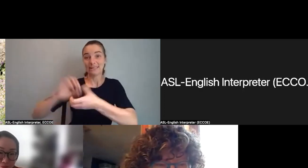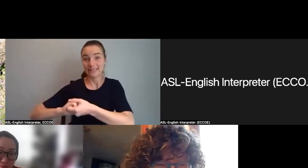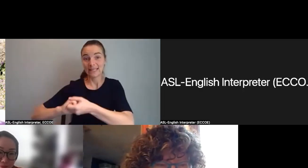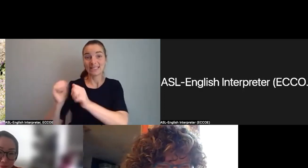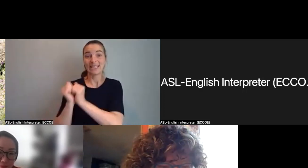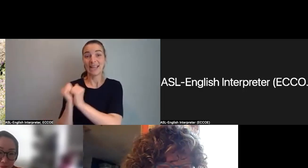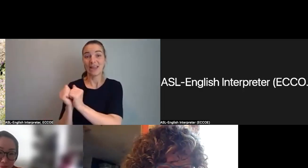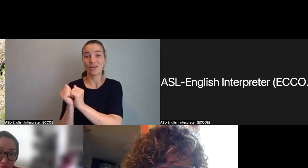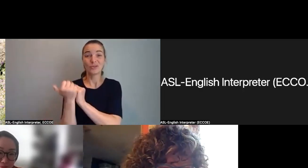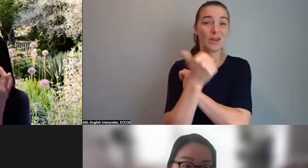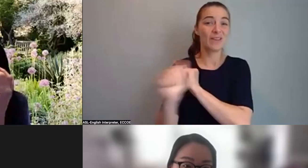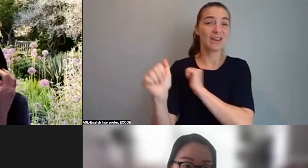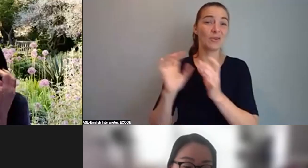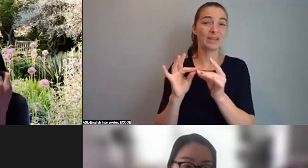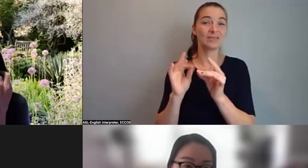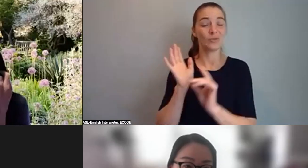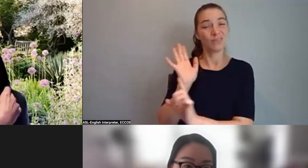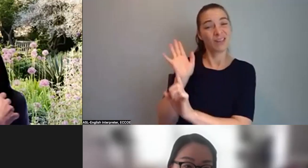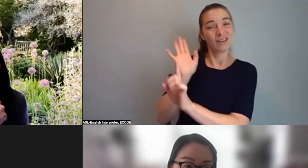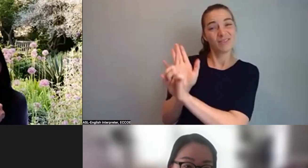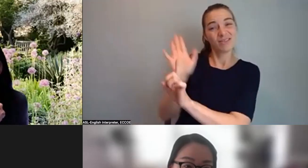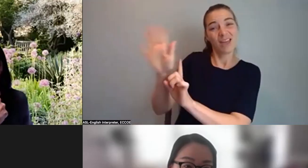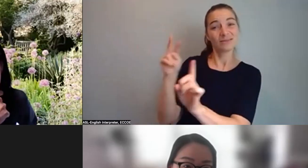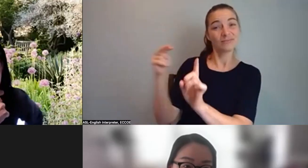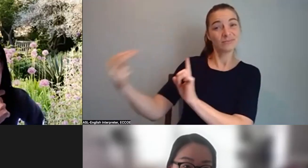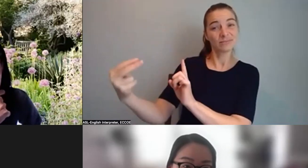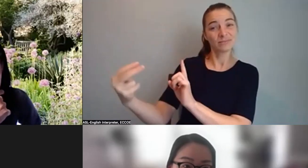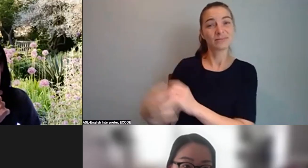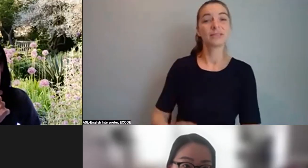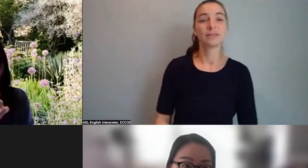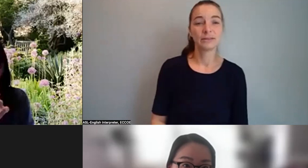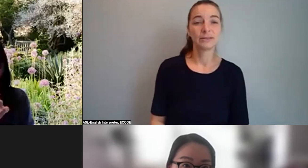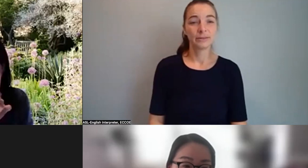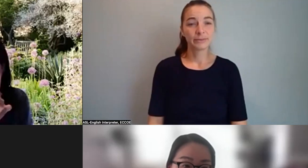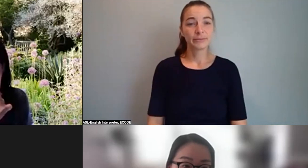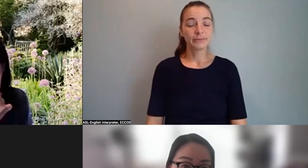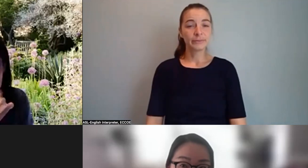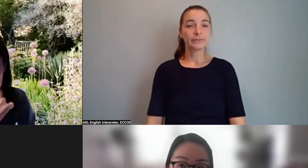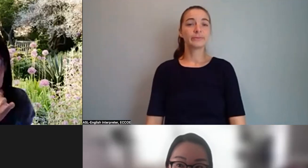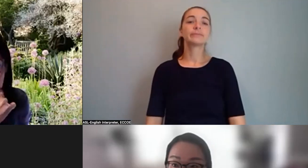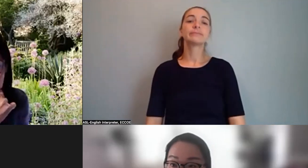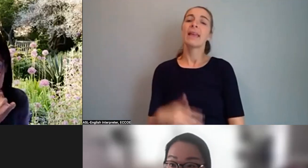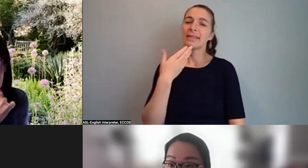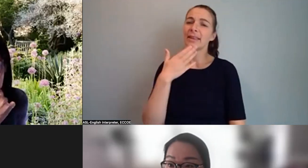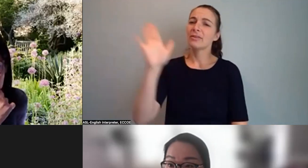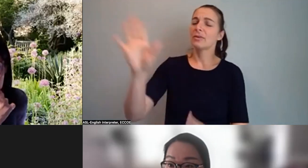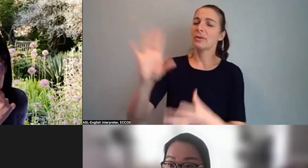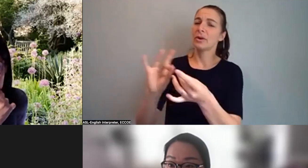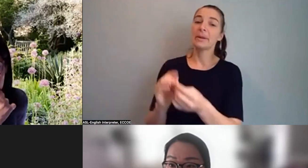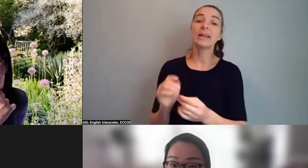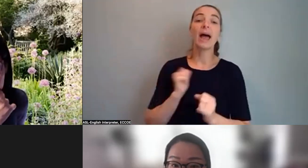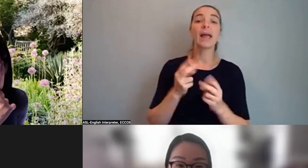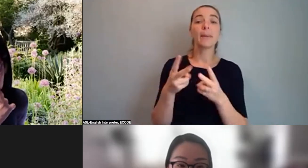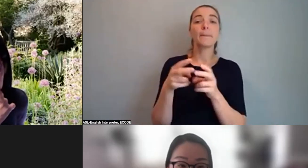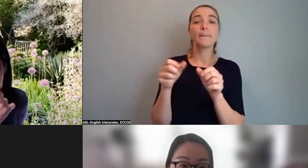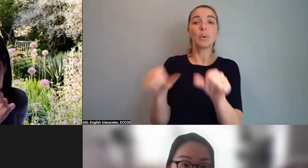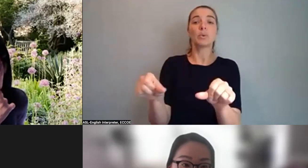Thank you for that. And I put in the chat a special issue from